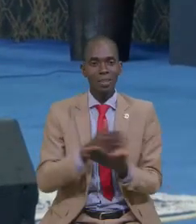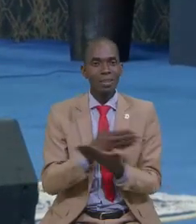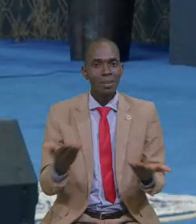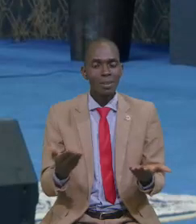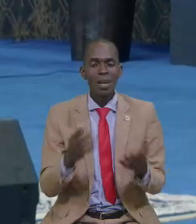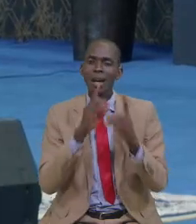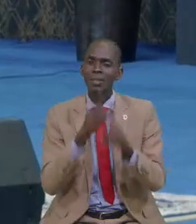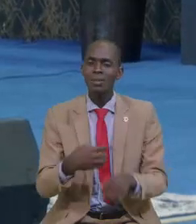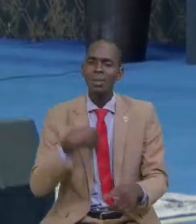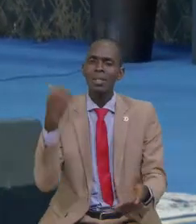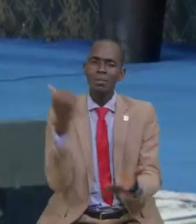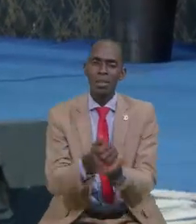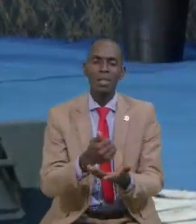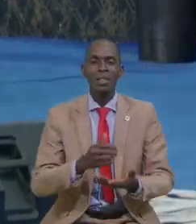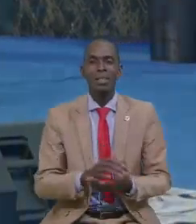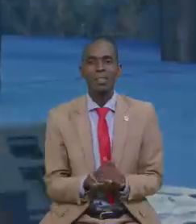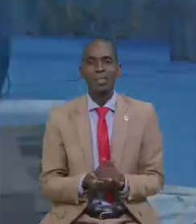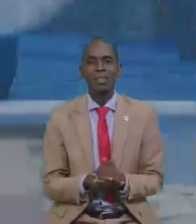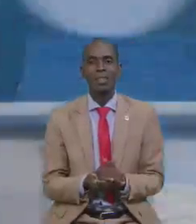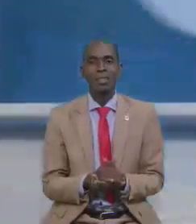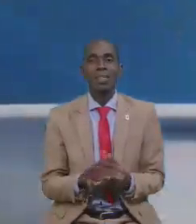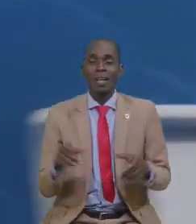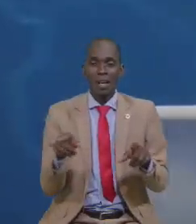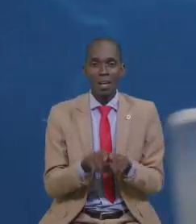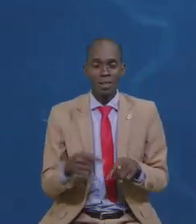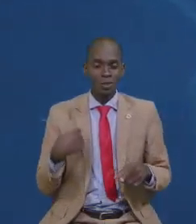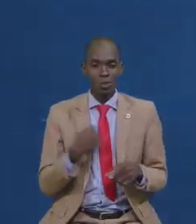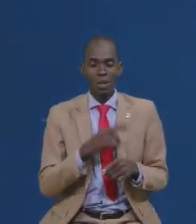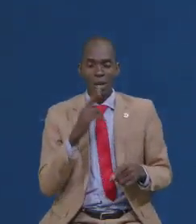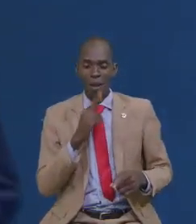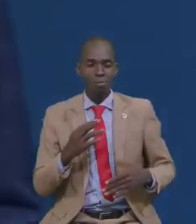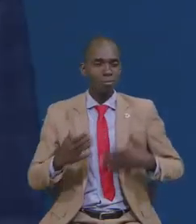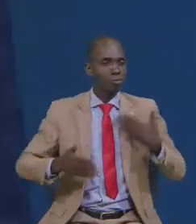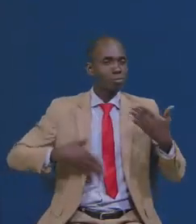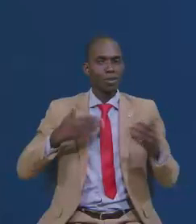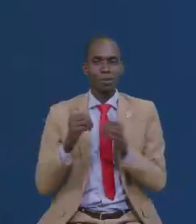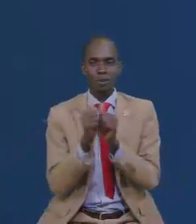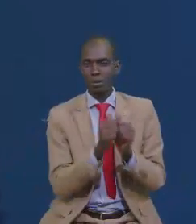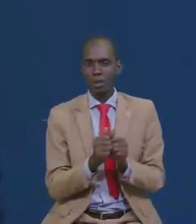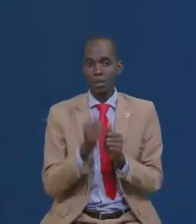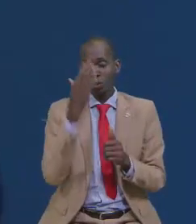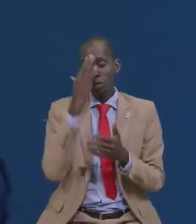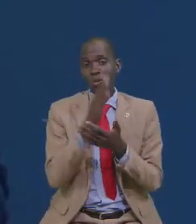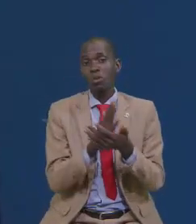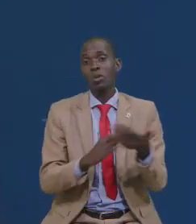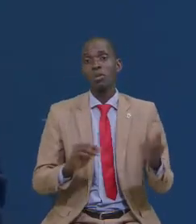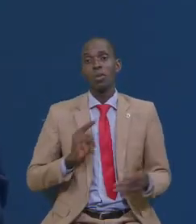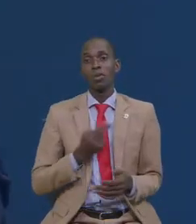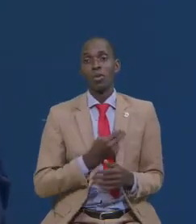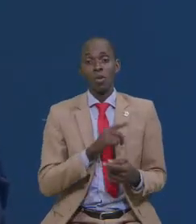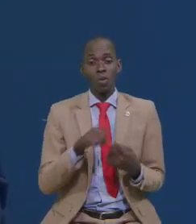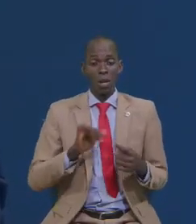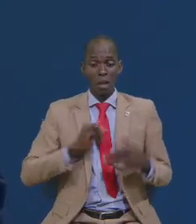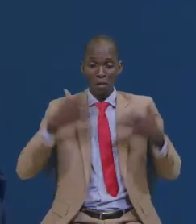now. And while we're rejoicing together, you know, some of us, when I finish